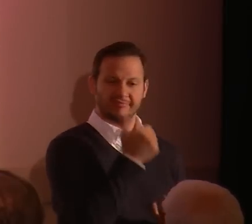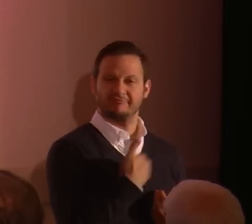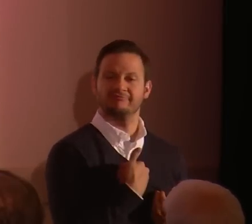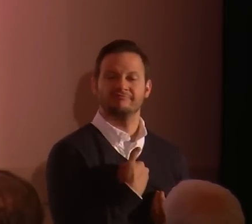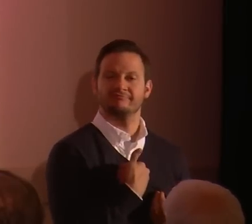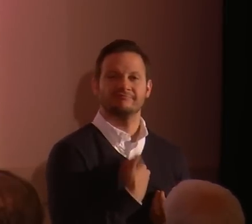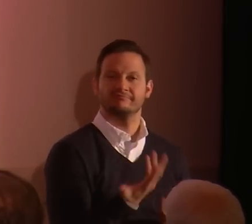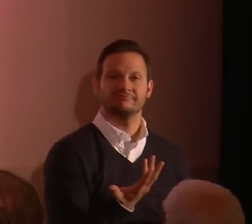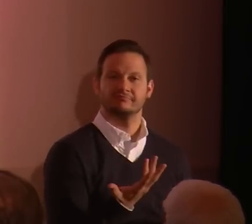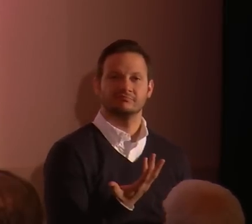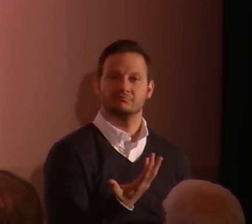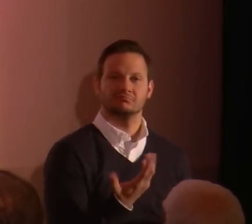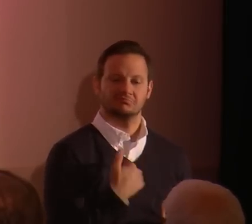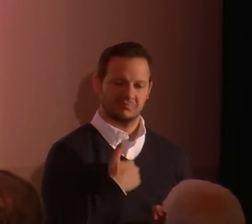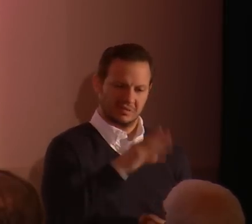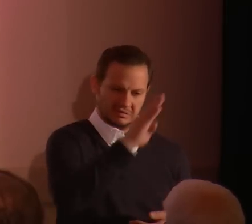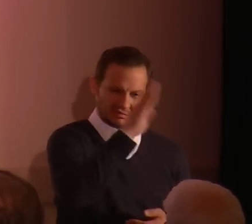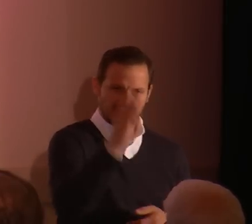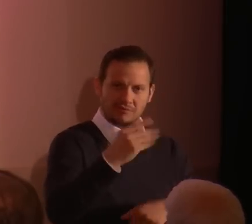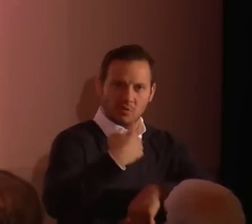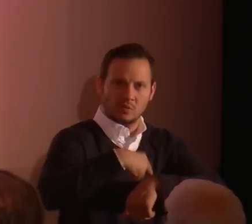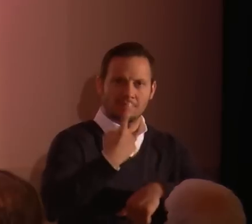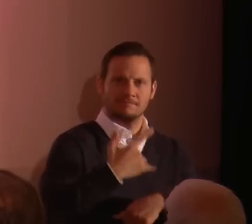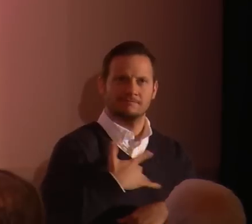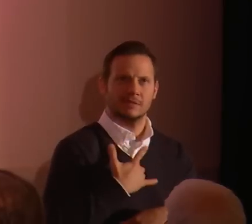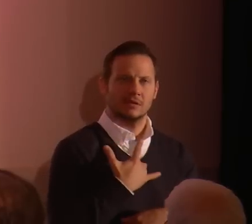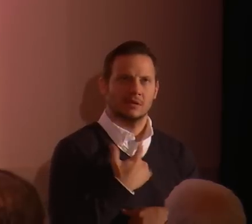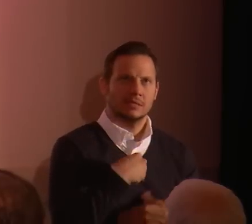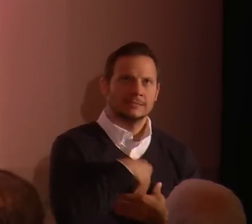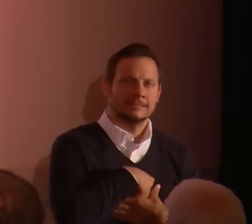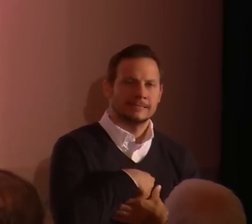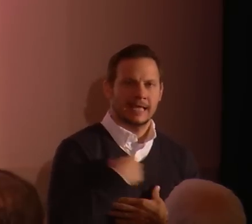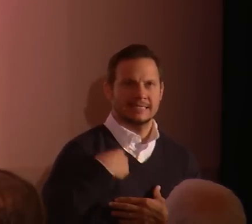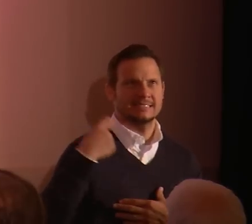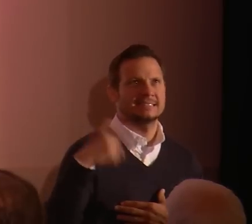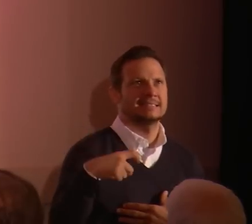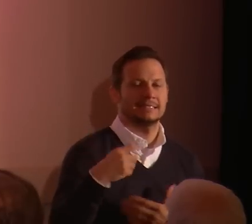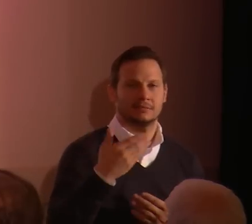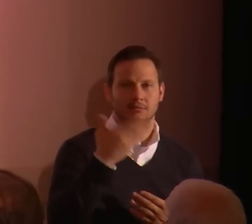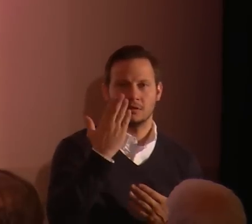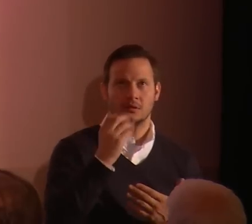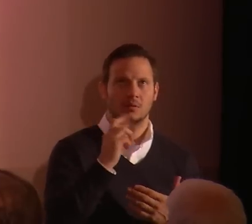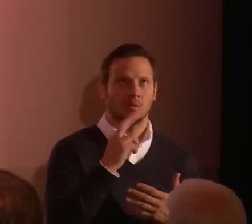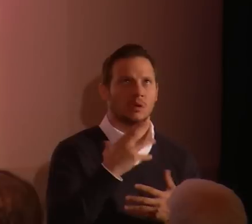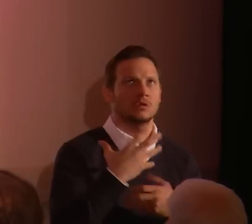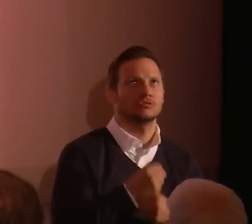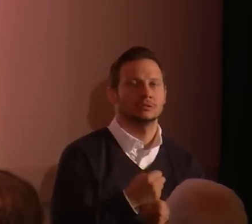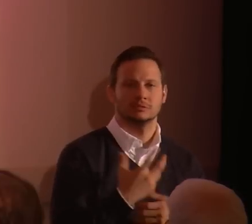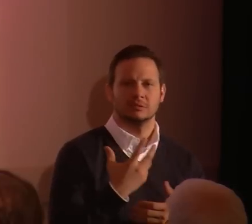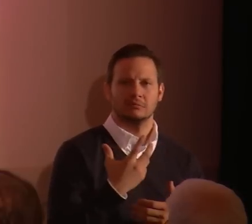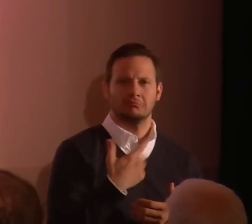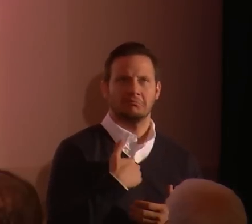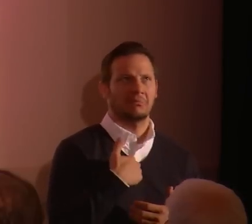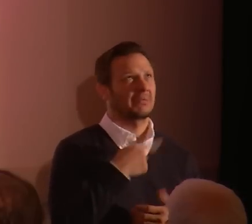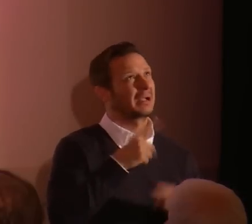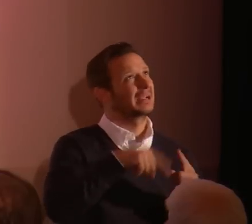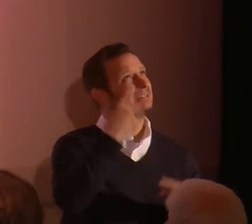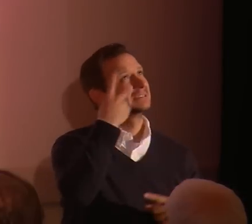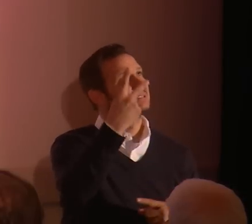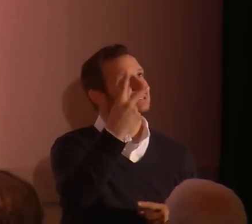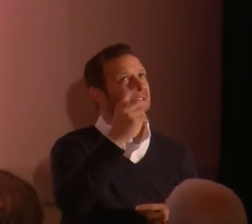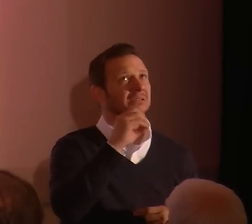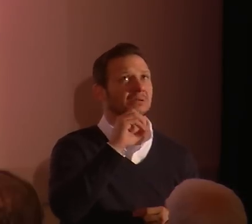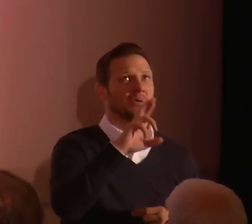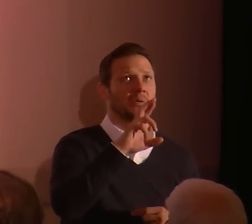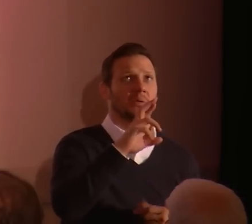pull, how never once have I felt that passion or need, how I just could never grasp that something I could never see or in